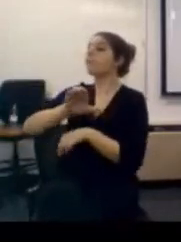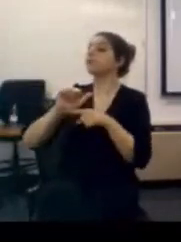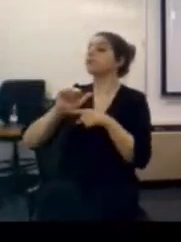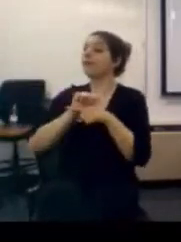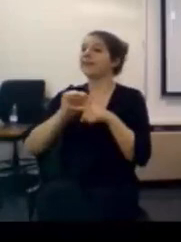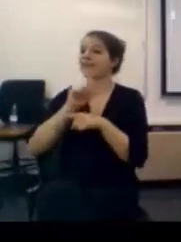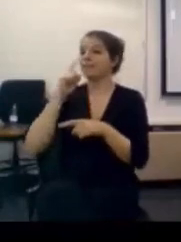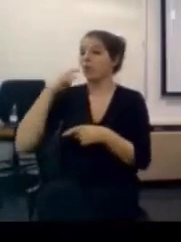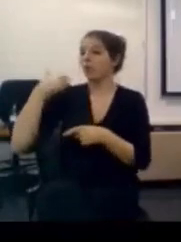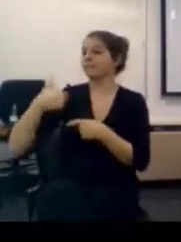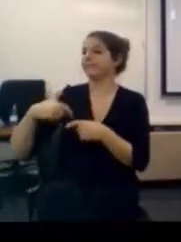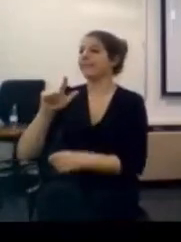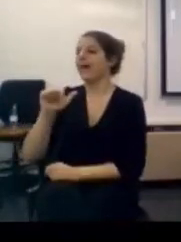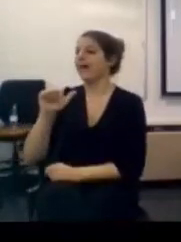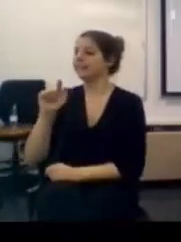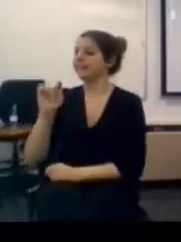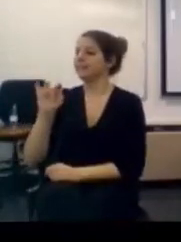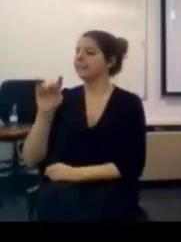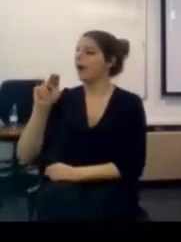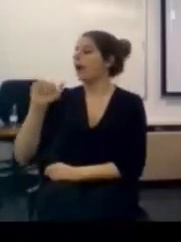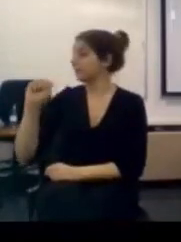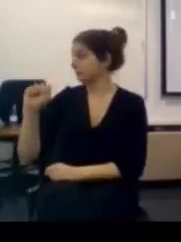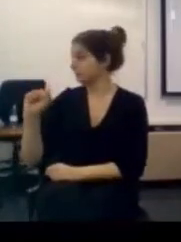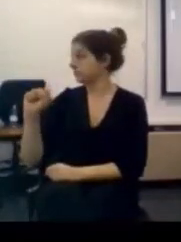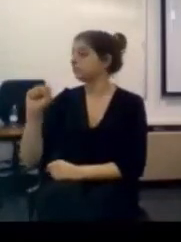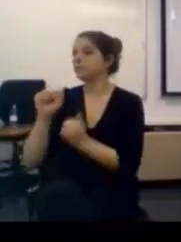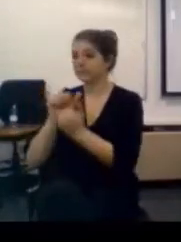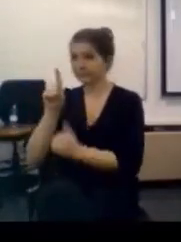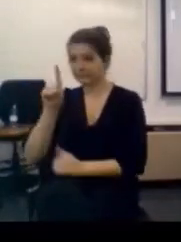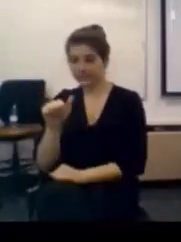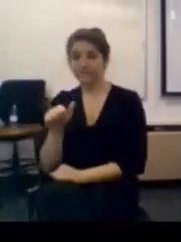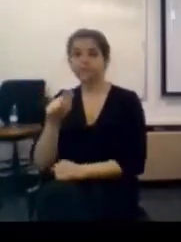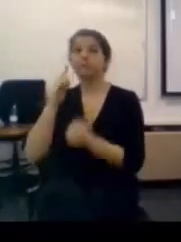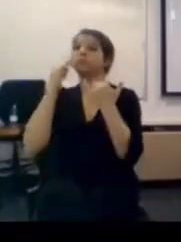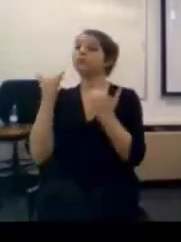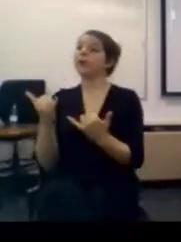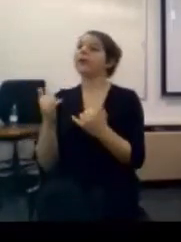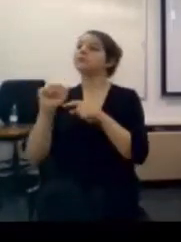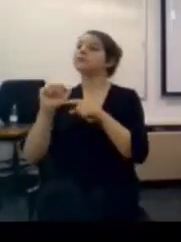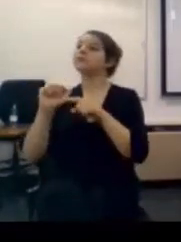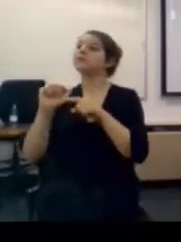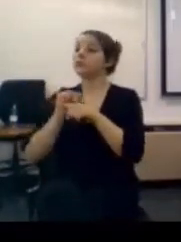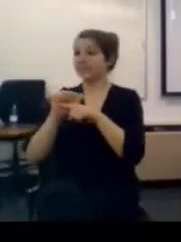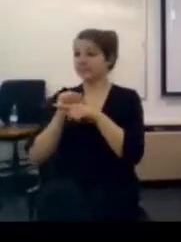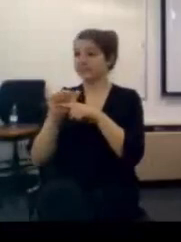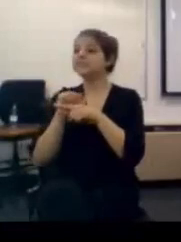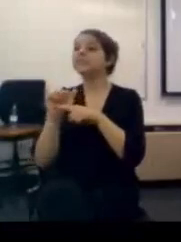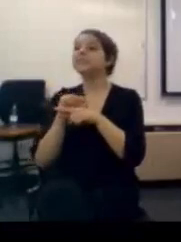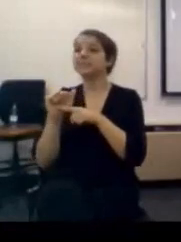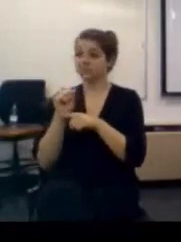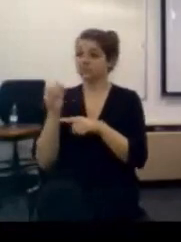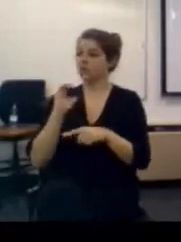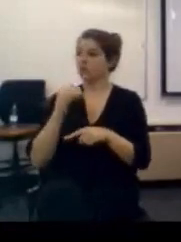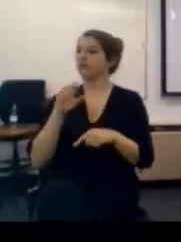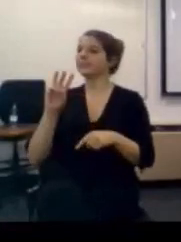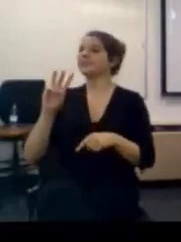to our empowerment training for Latinas with disabilities. Today's